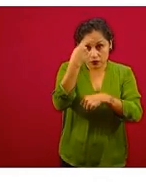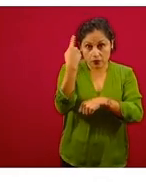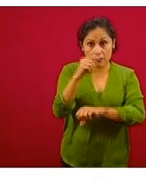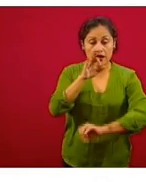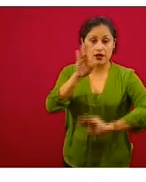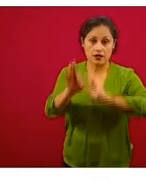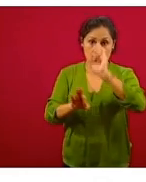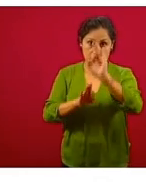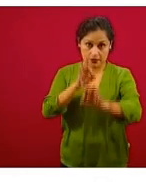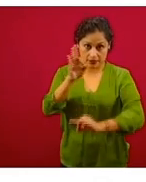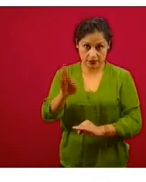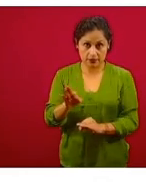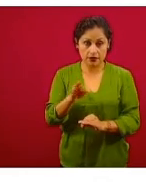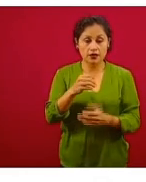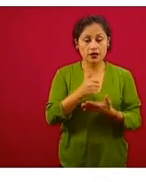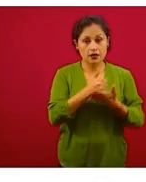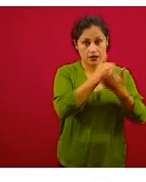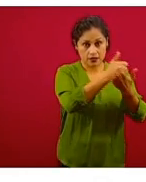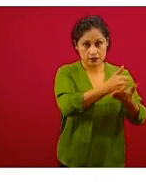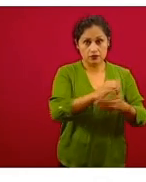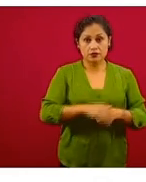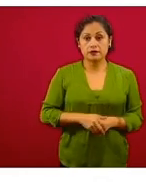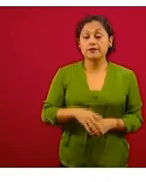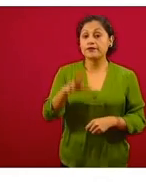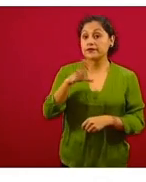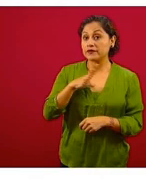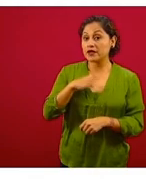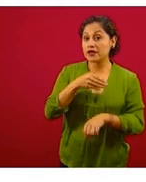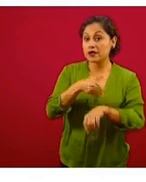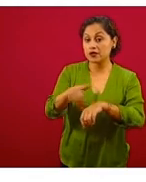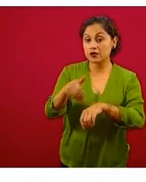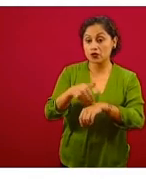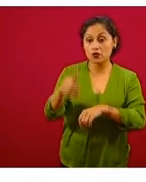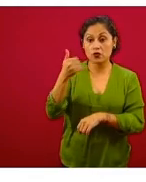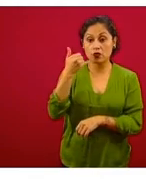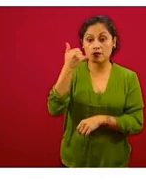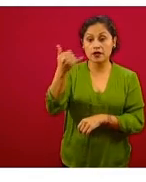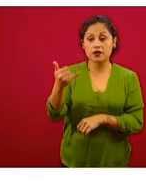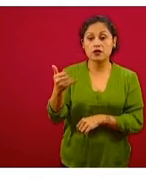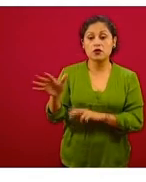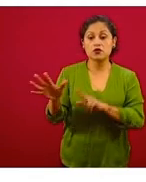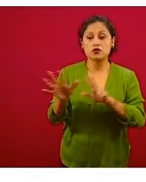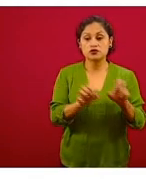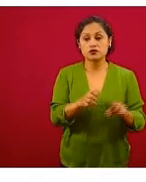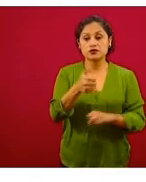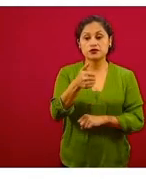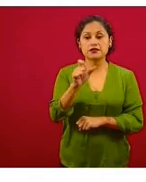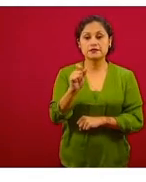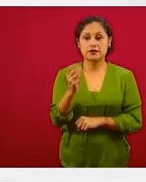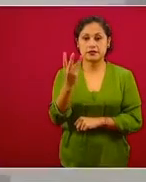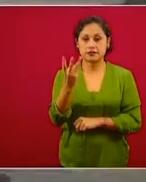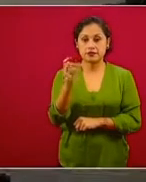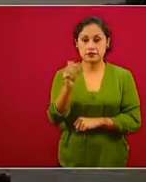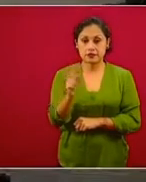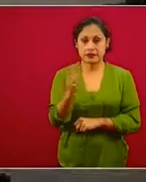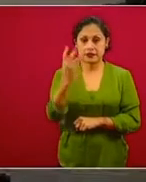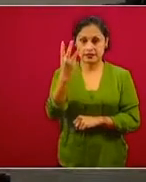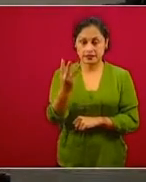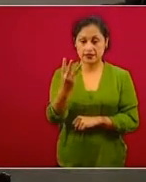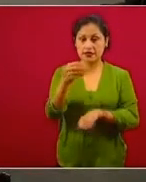relatives of those COVID-19 patients can approach us and rely on these protocols.